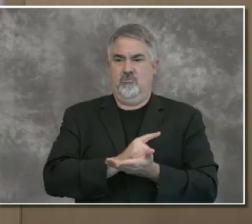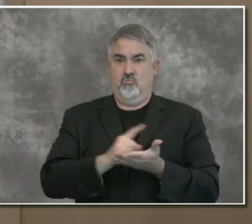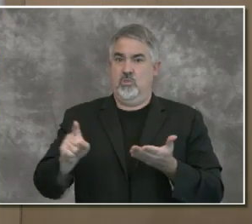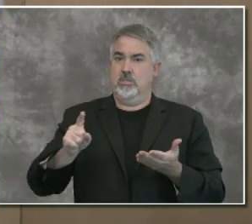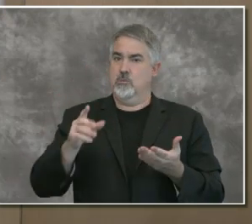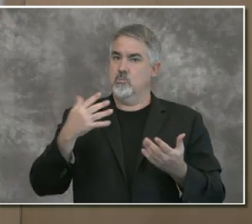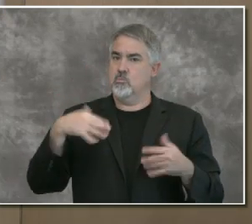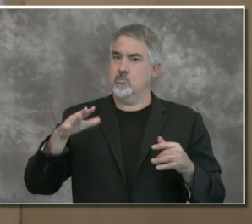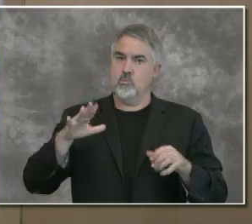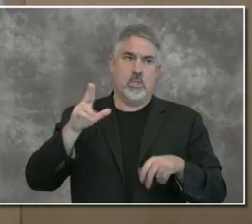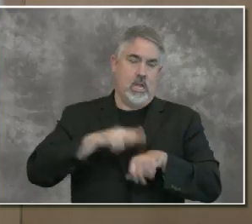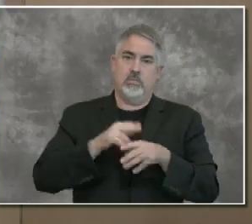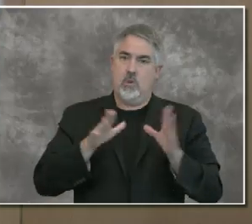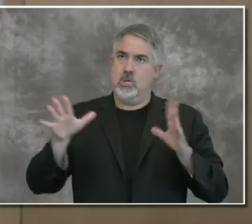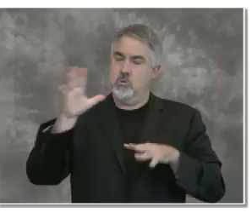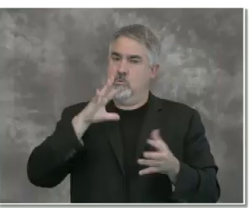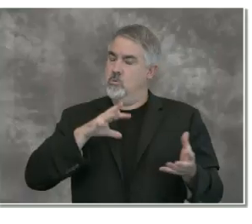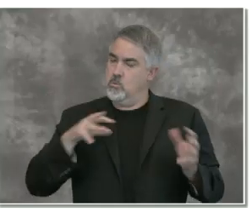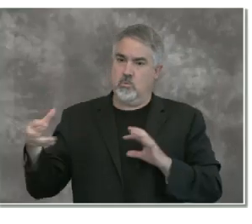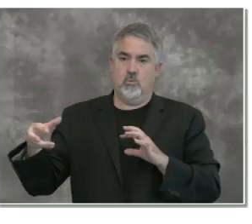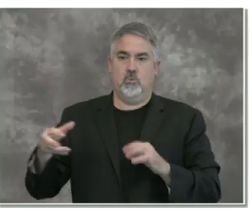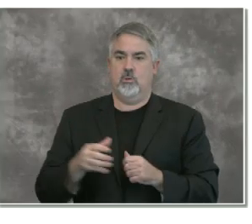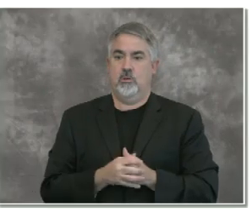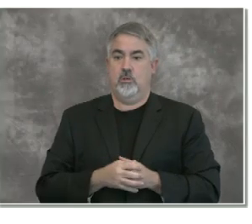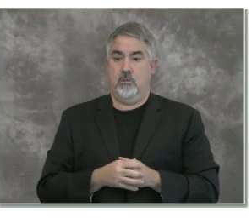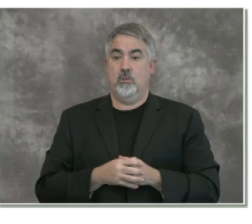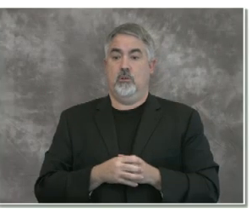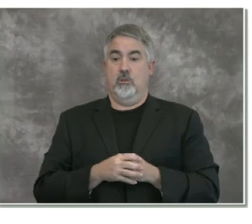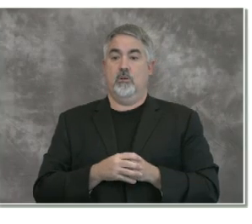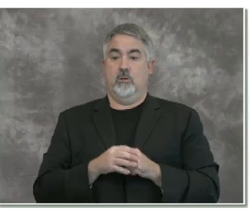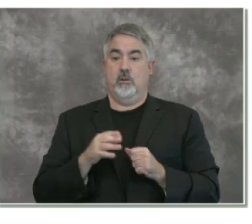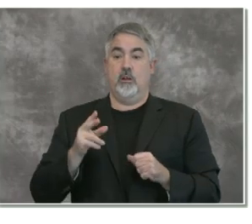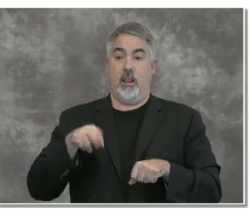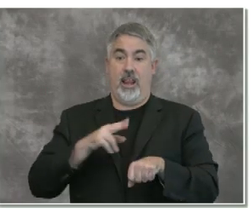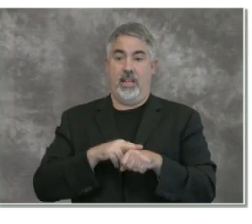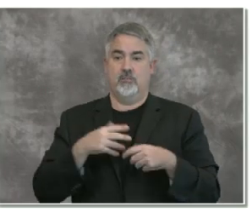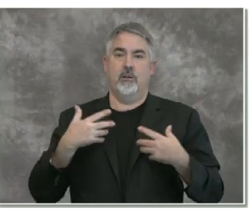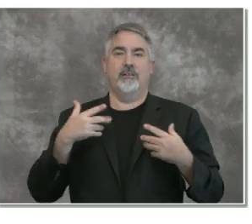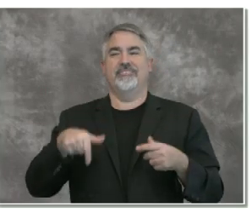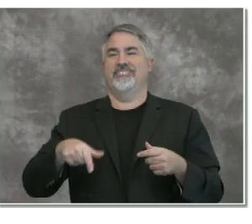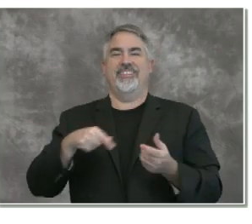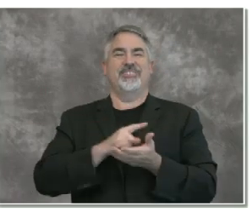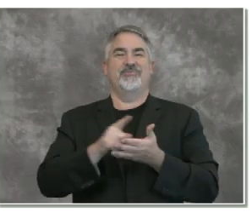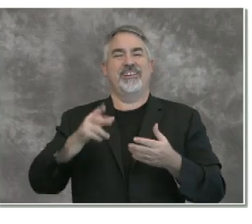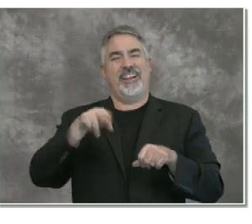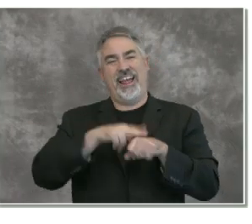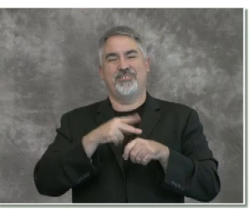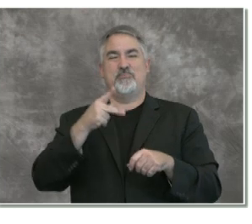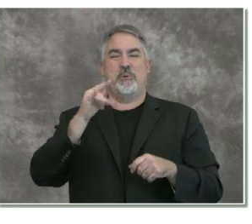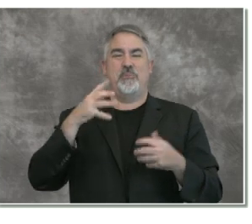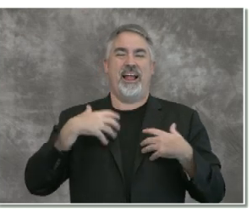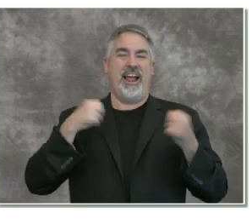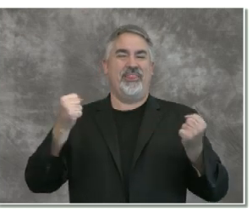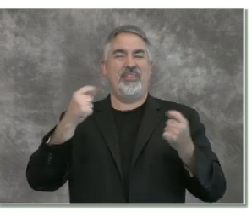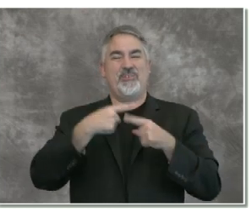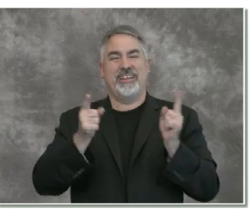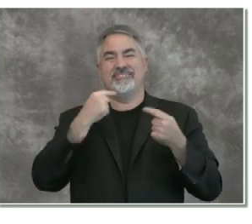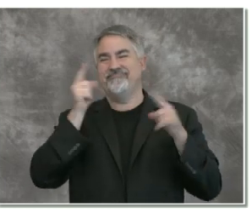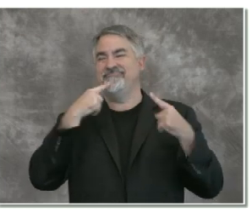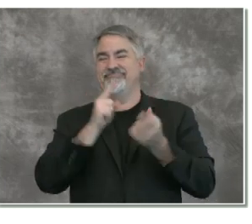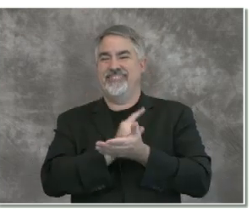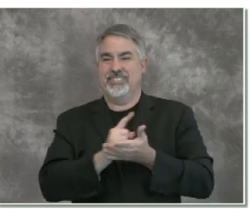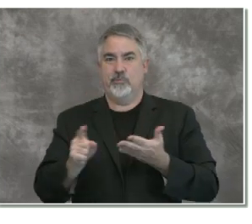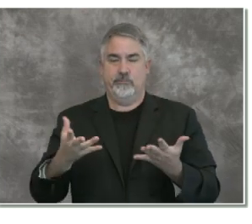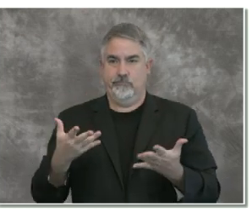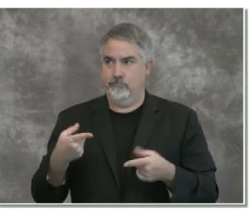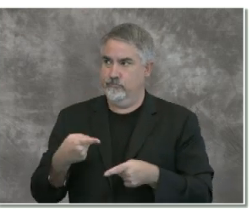is recognized this year from April 6th through the 12th. Typically, in recognition of this annual event, the county